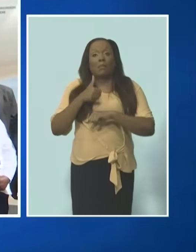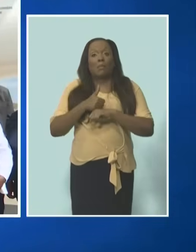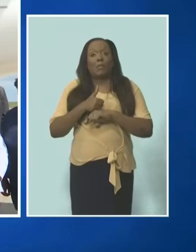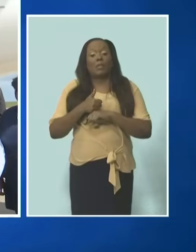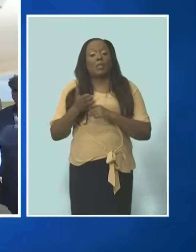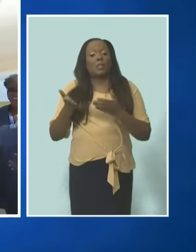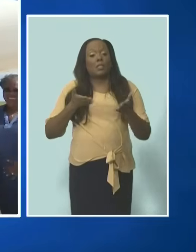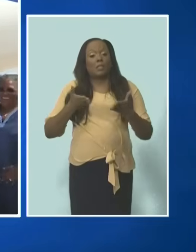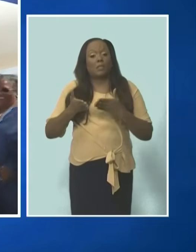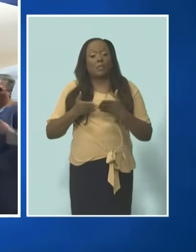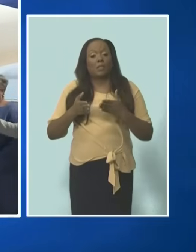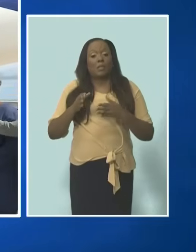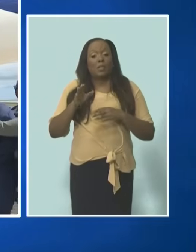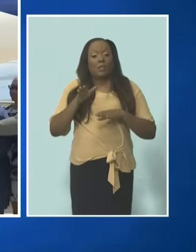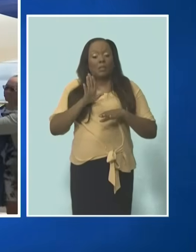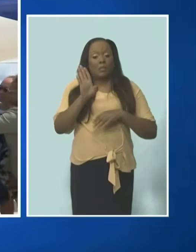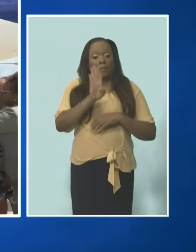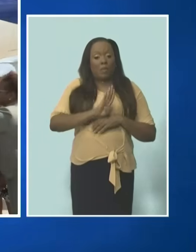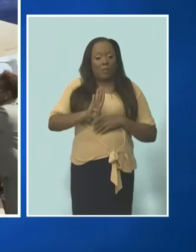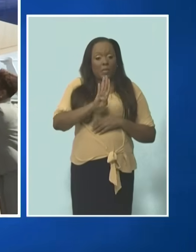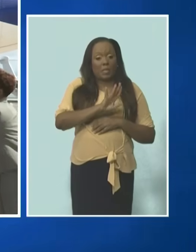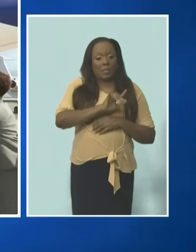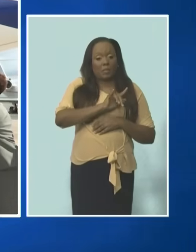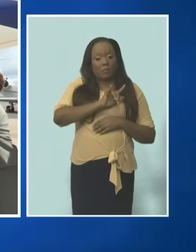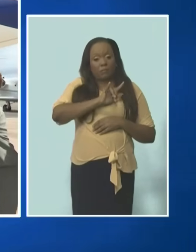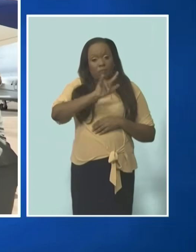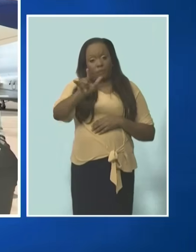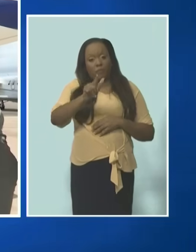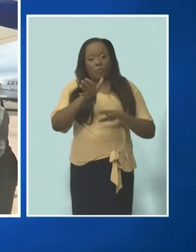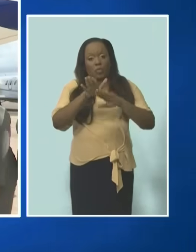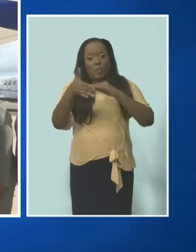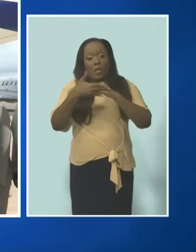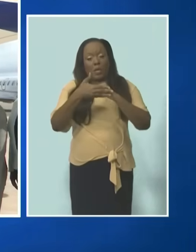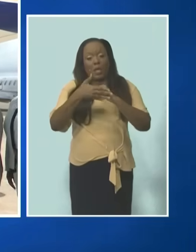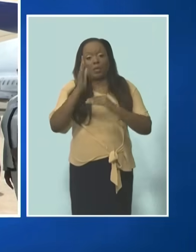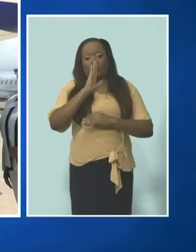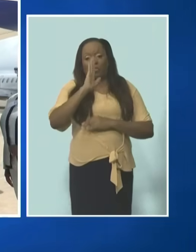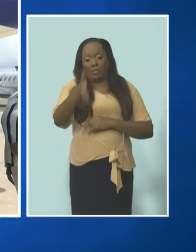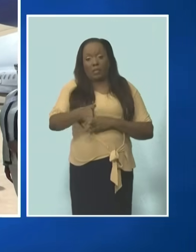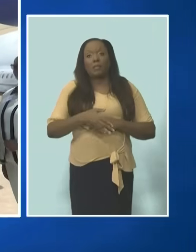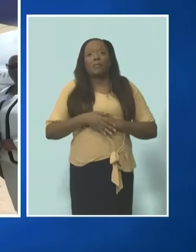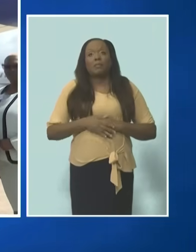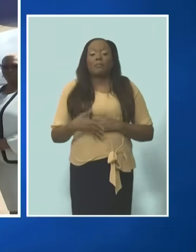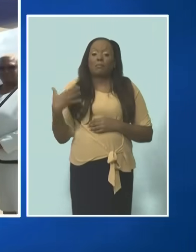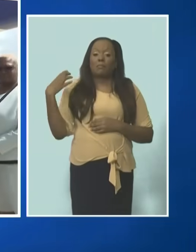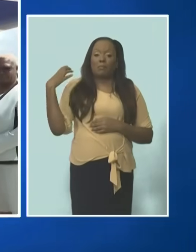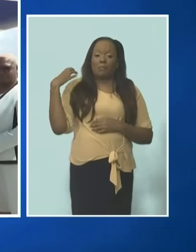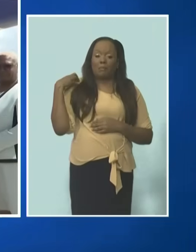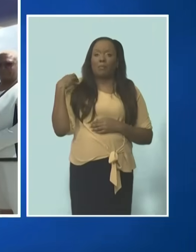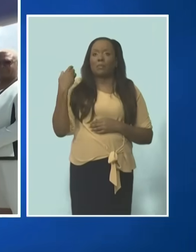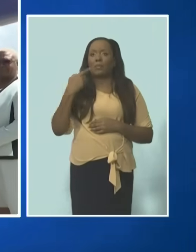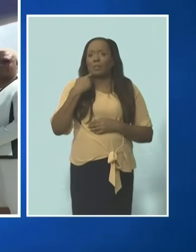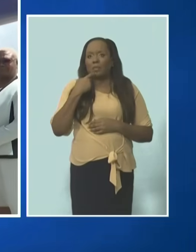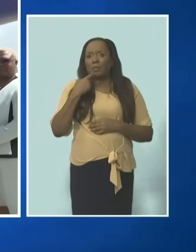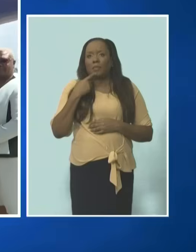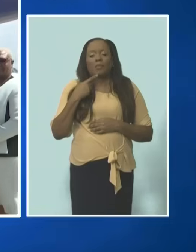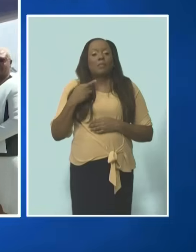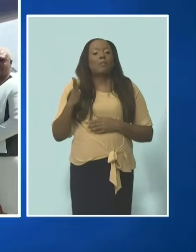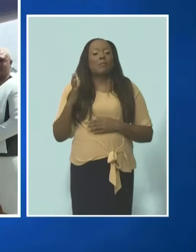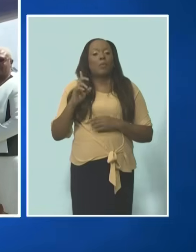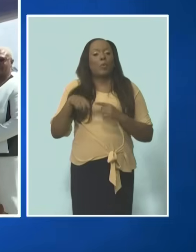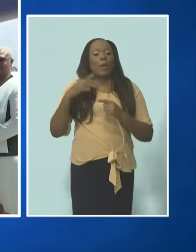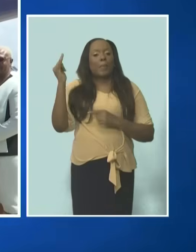service between Barbados and Jamaica. Chairman of the Airways, Lyndon Gardiner, says the unveiling of branded